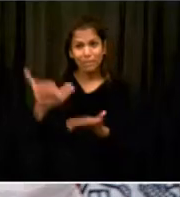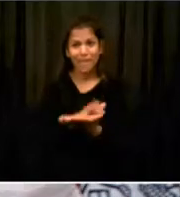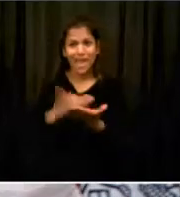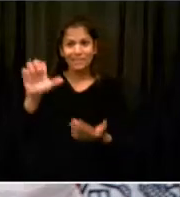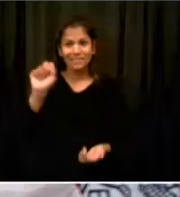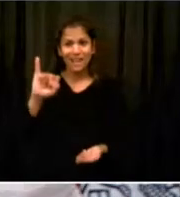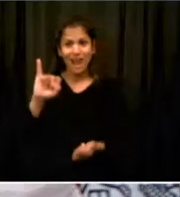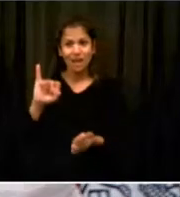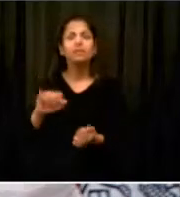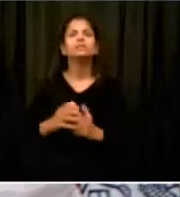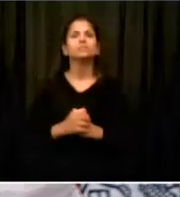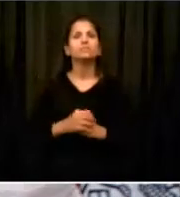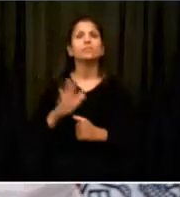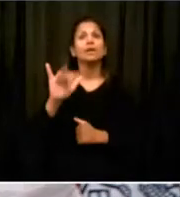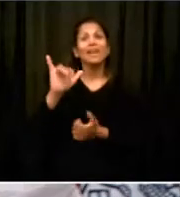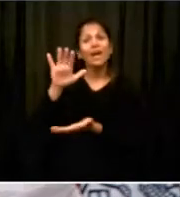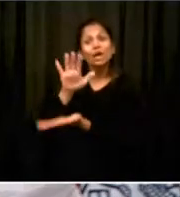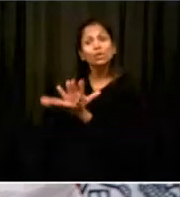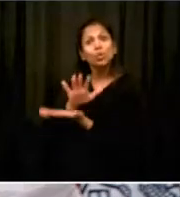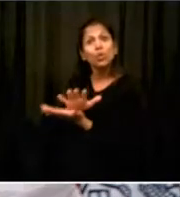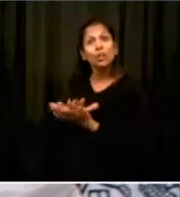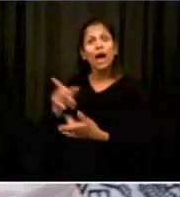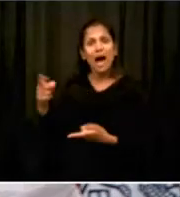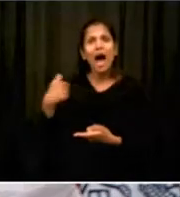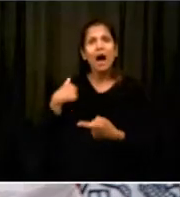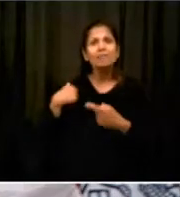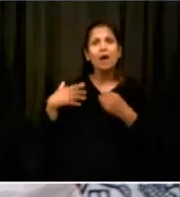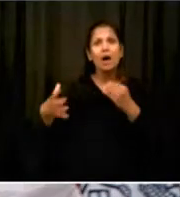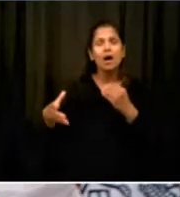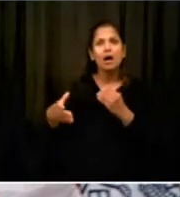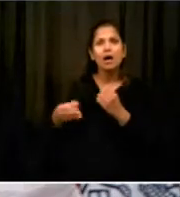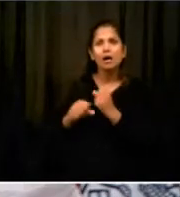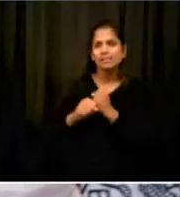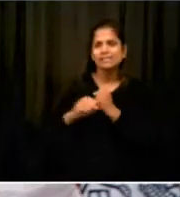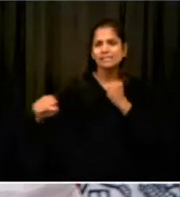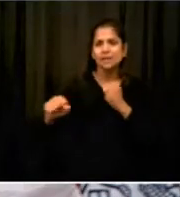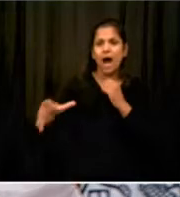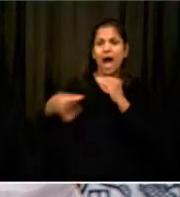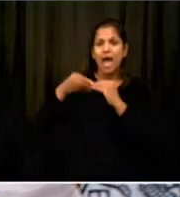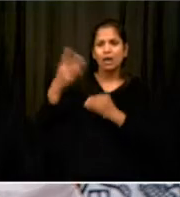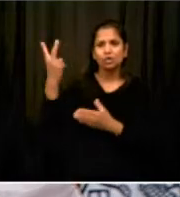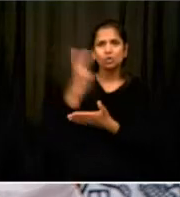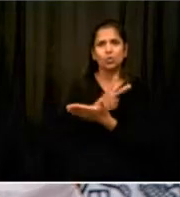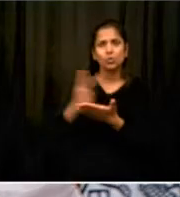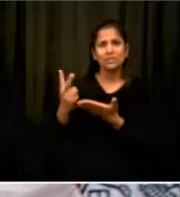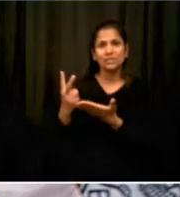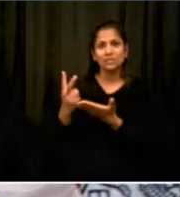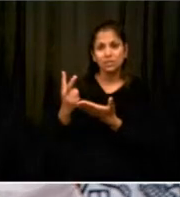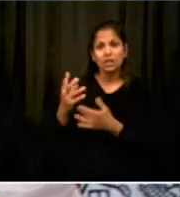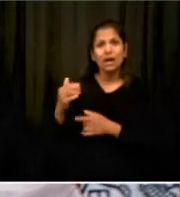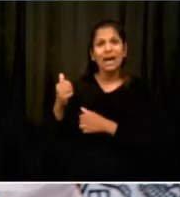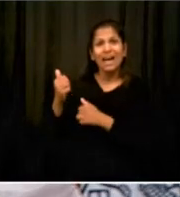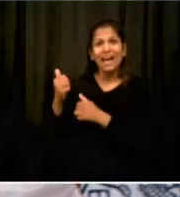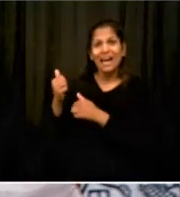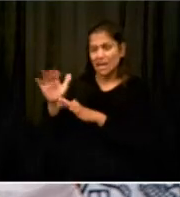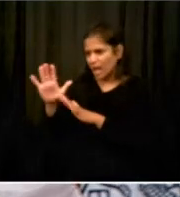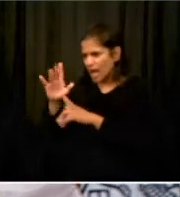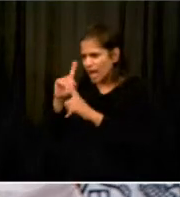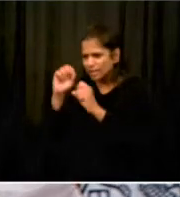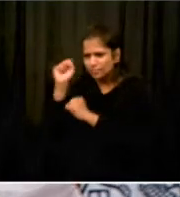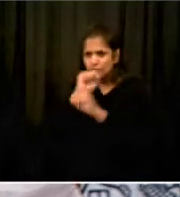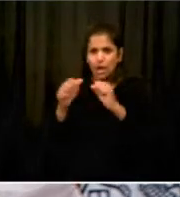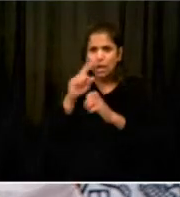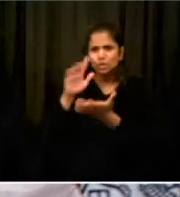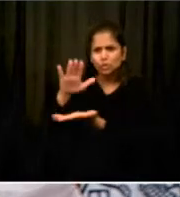school plans after they submit their district plans. But look, this work is moving intensely. We are